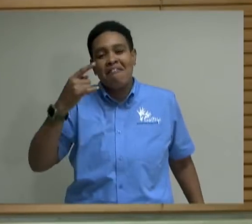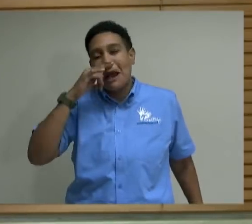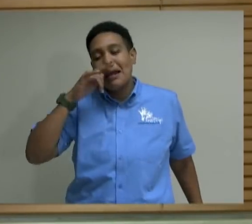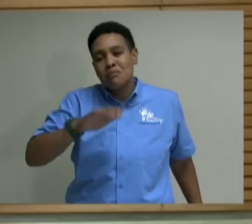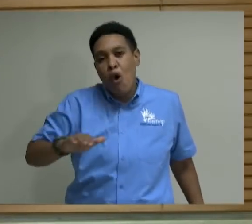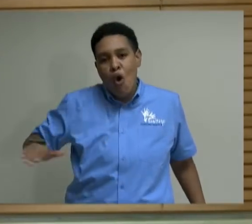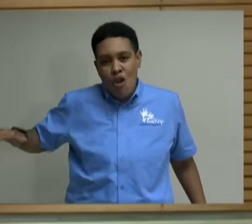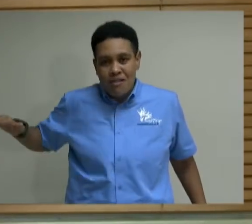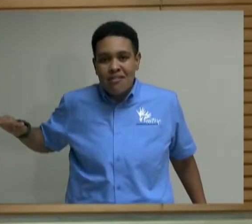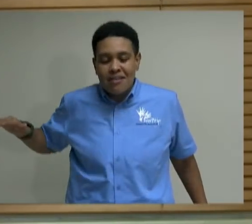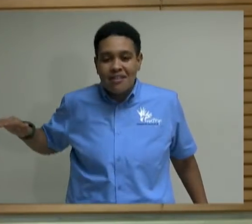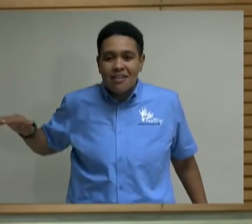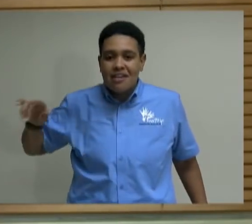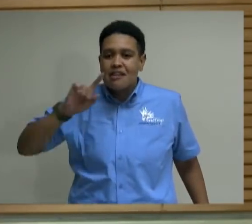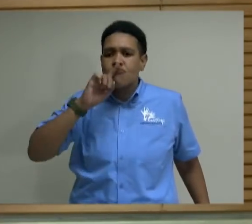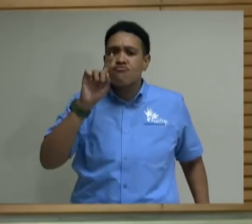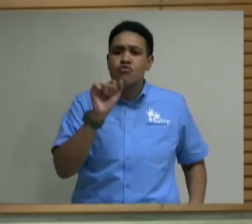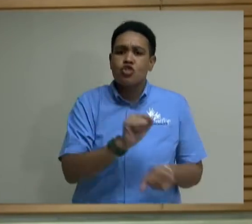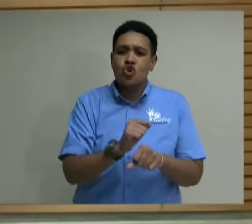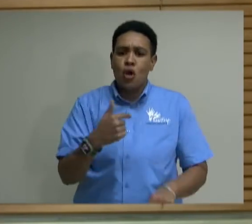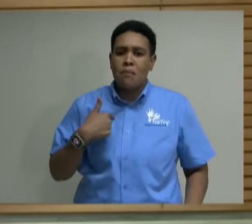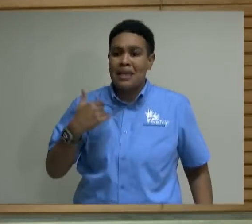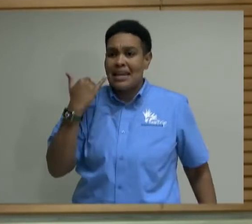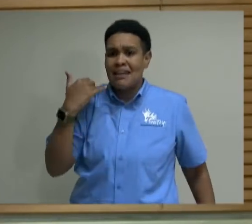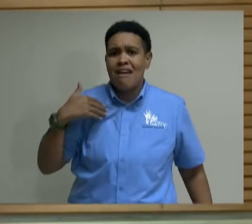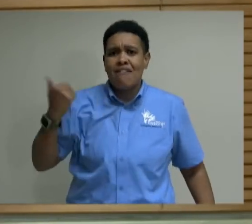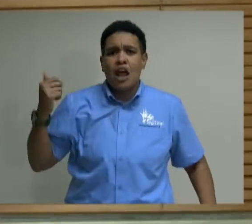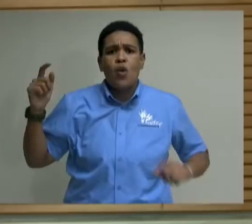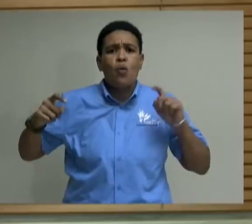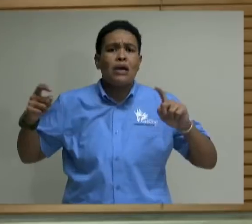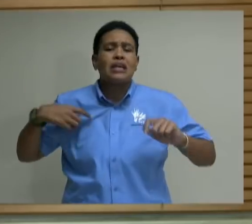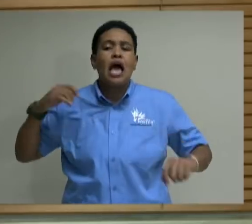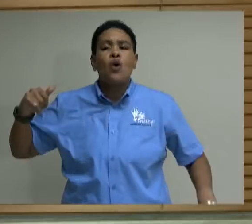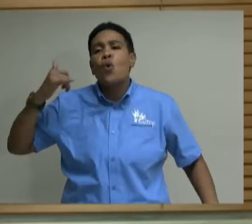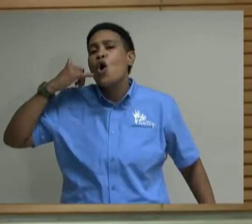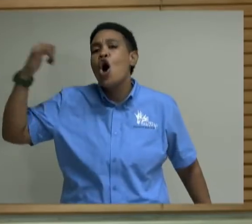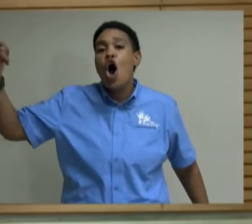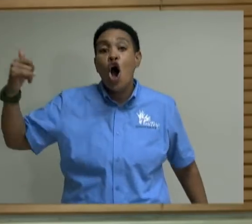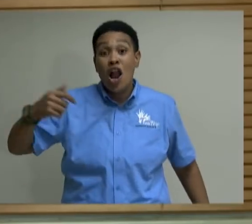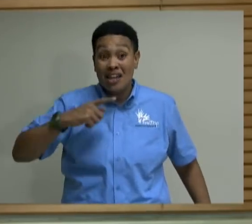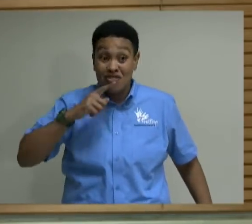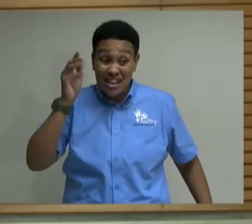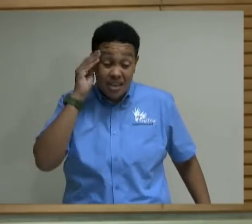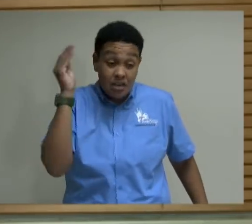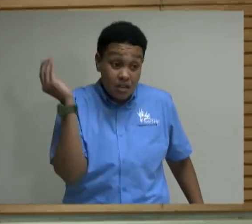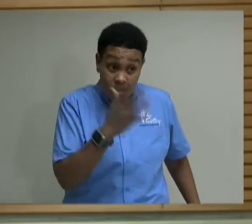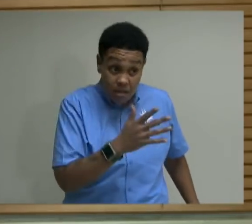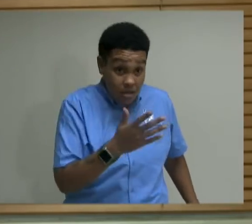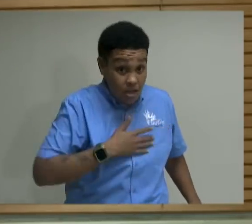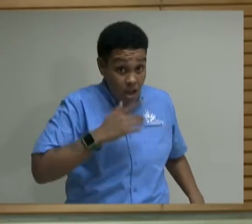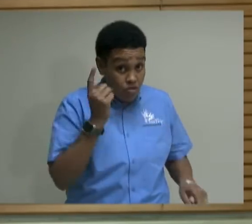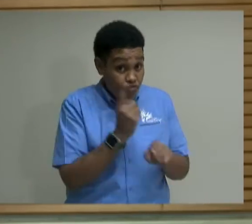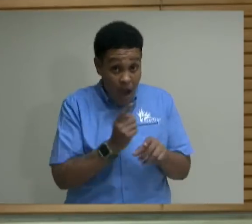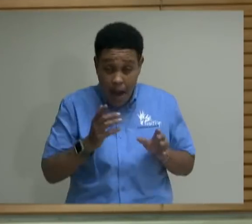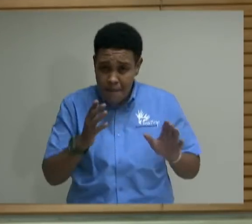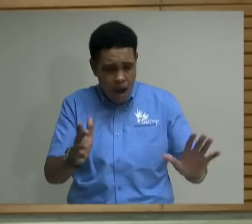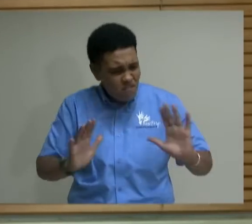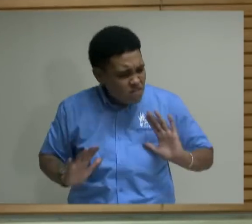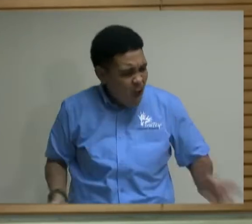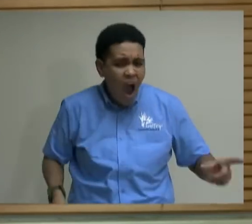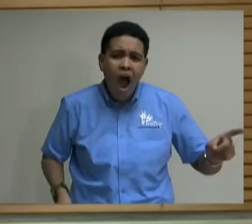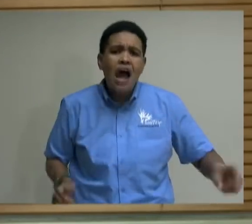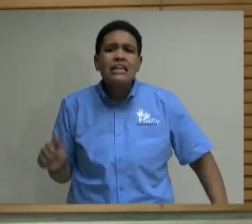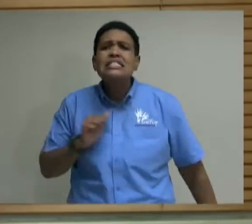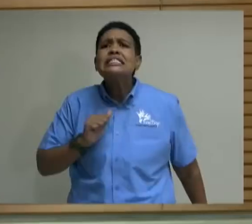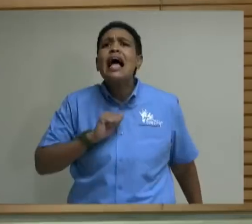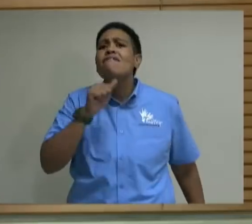and so it reassured me if I had questions, I could call them. I was reassured that I was on the right path. I was